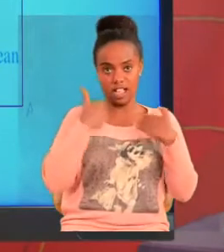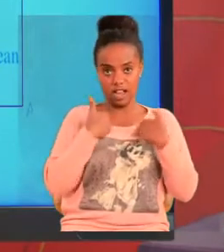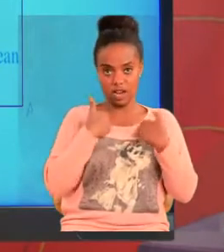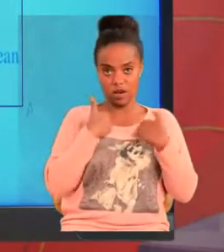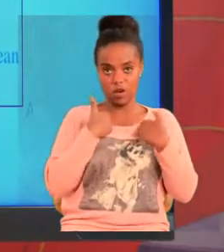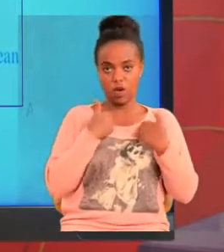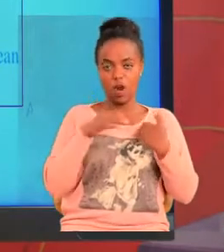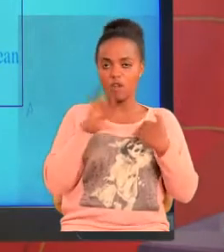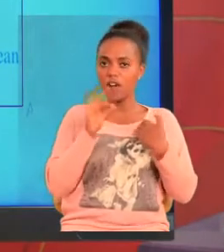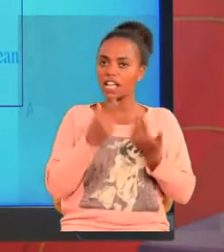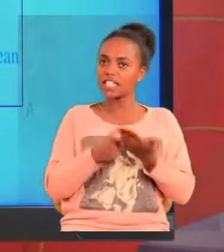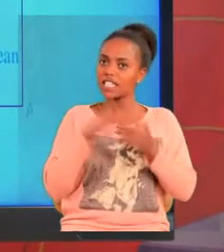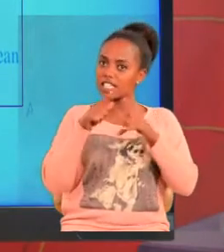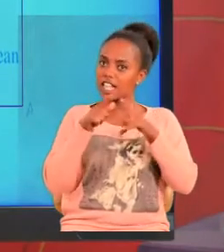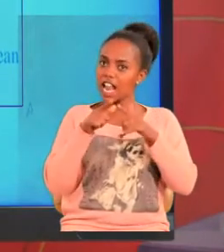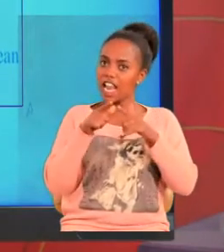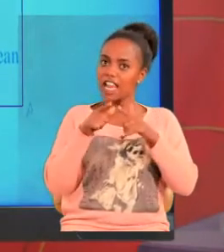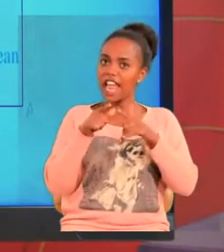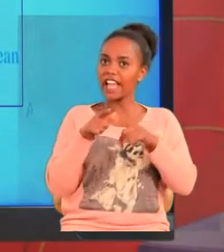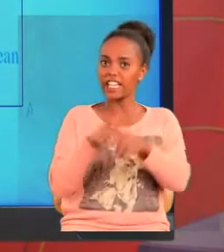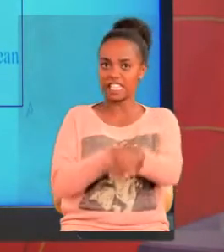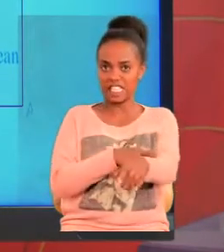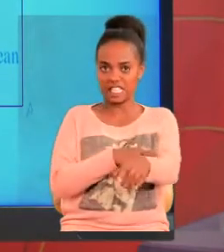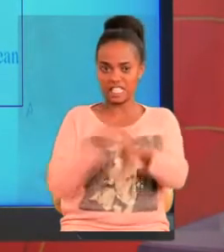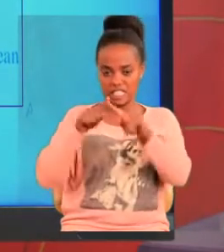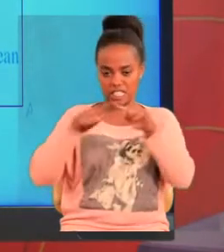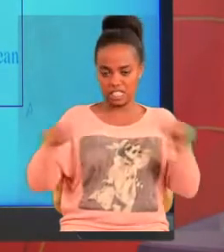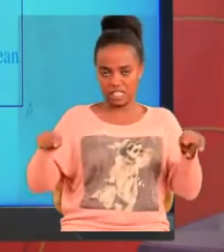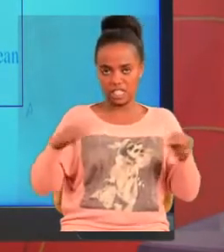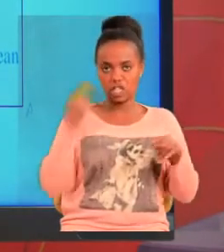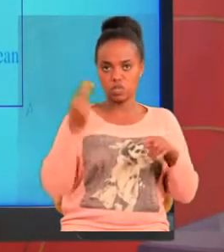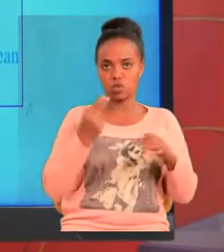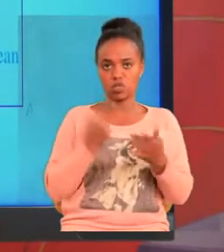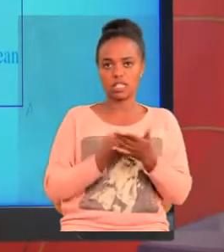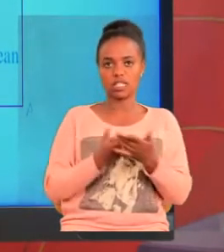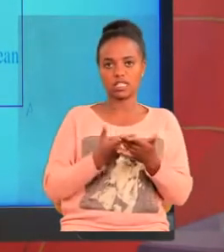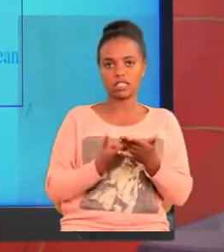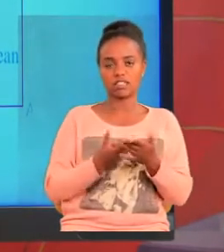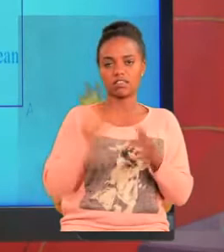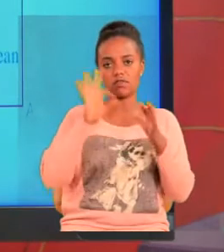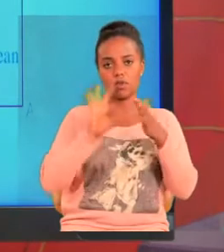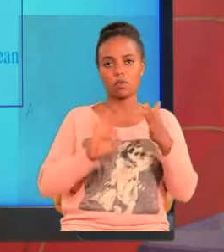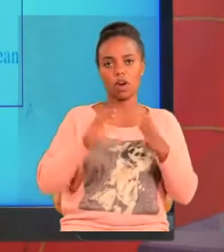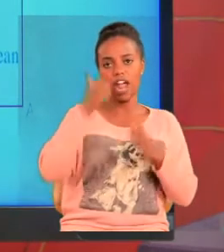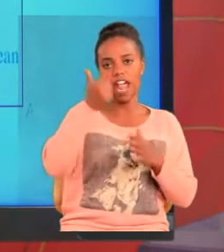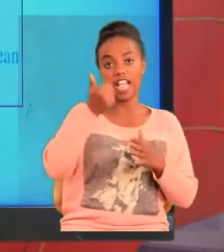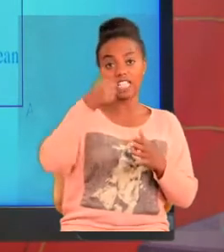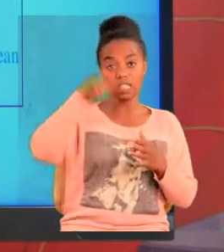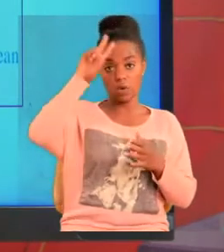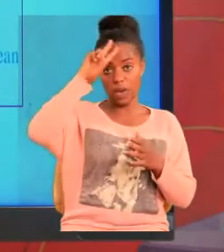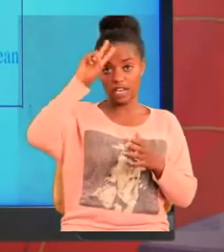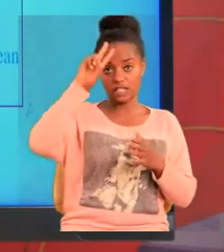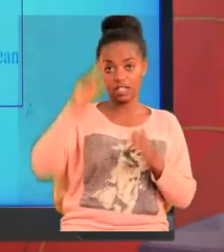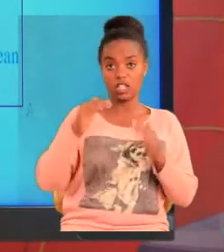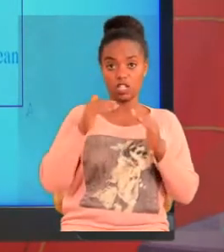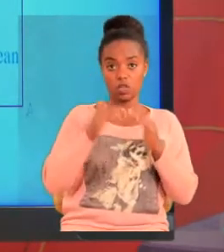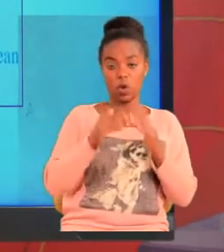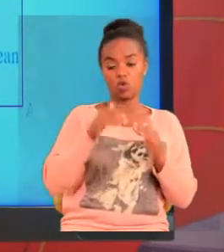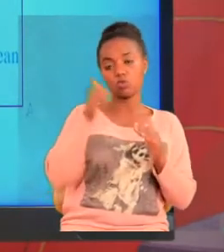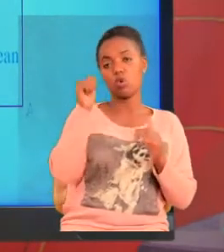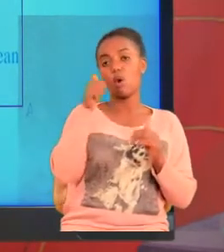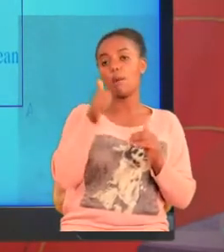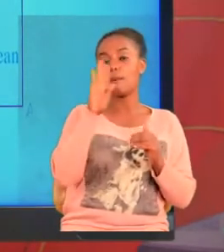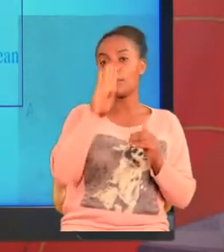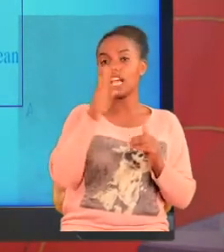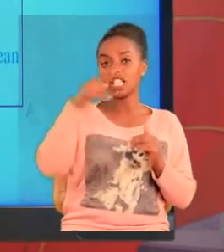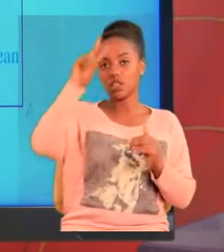to find this length, you can apply this formula. A squared, this A squared is equal to B squared plus